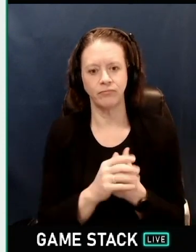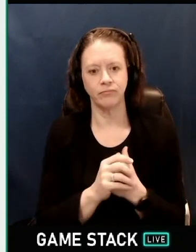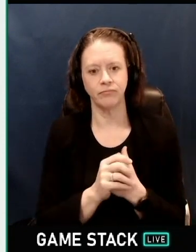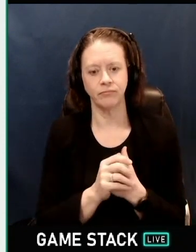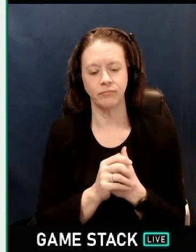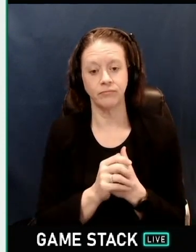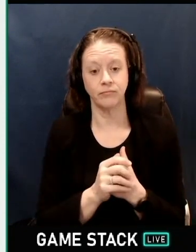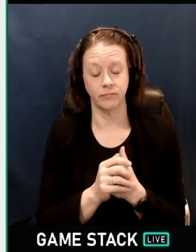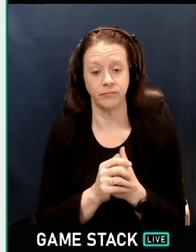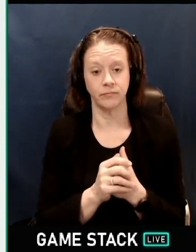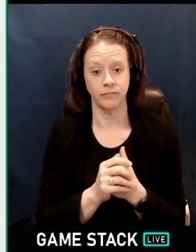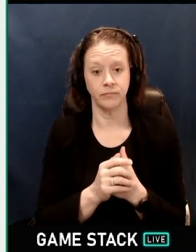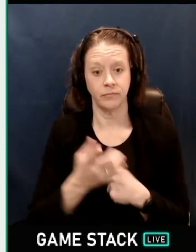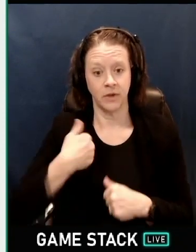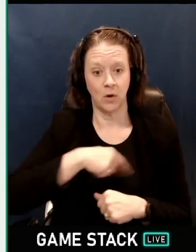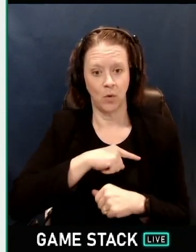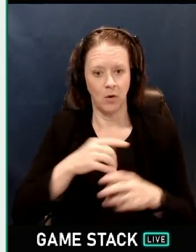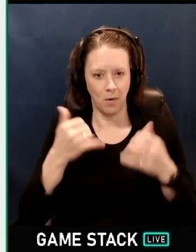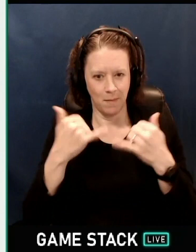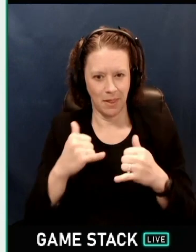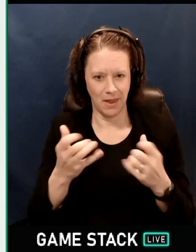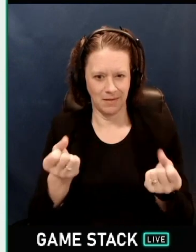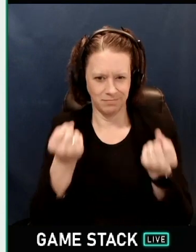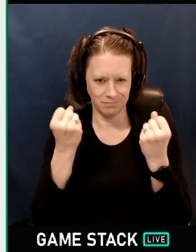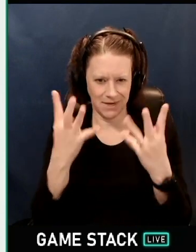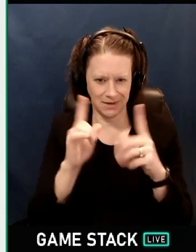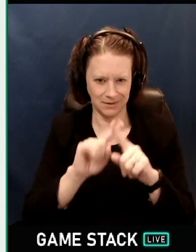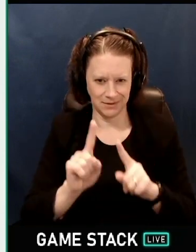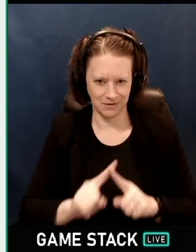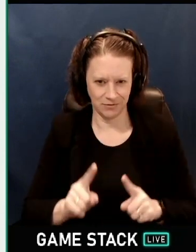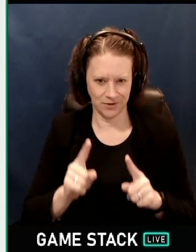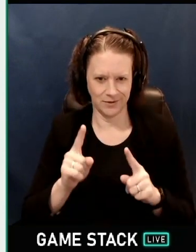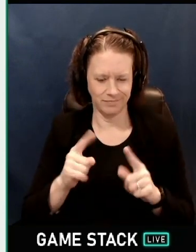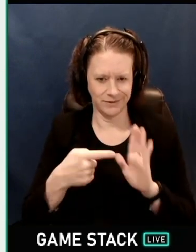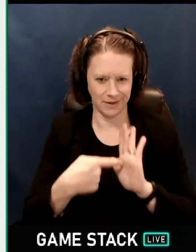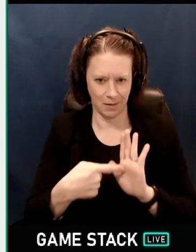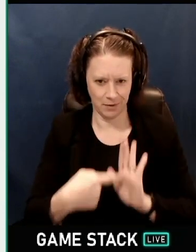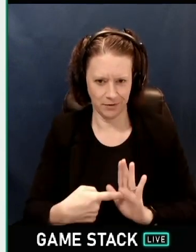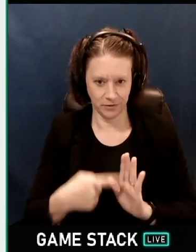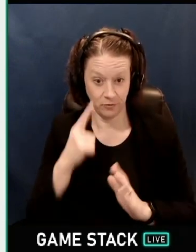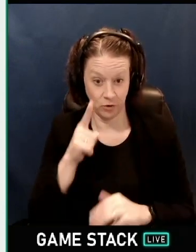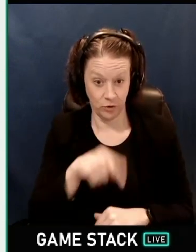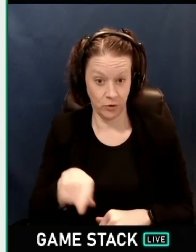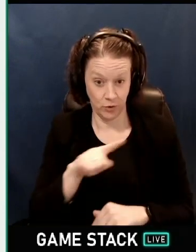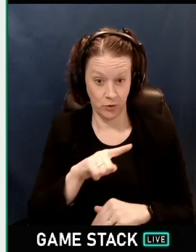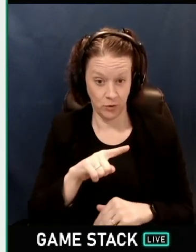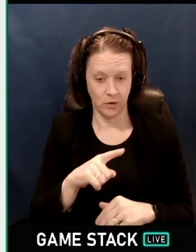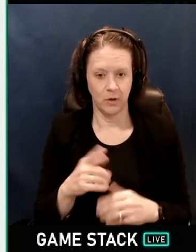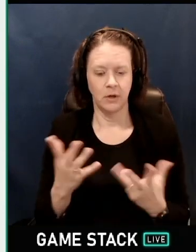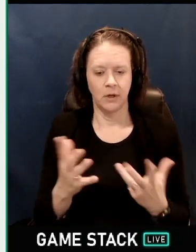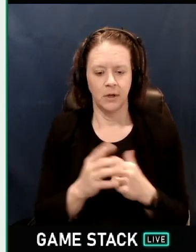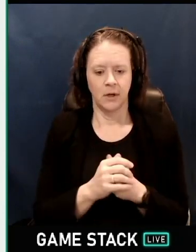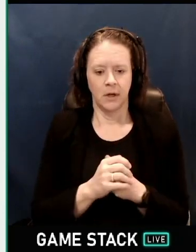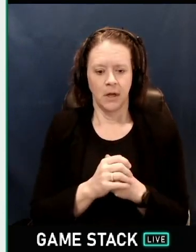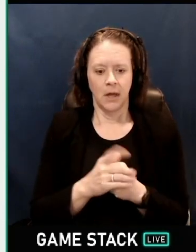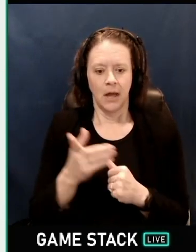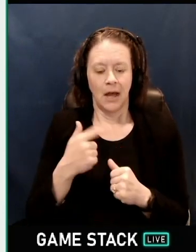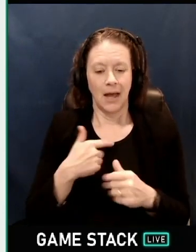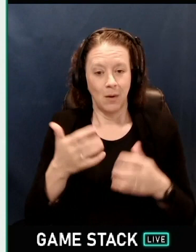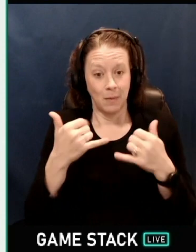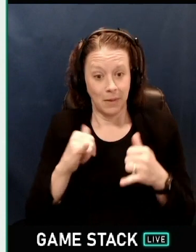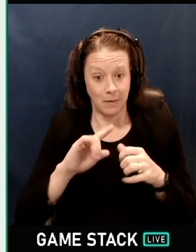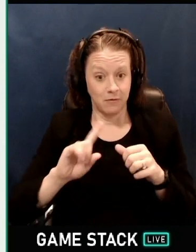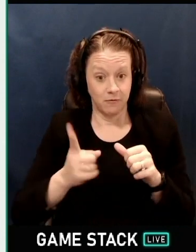going to play a bunch of different examples for you. I'm going to play them first rendered